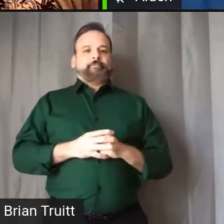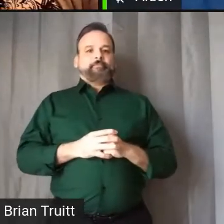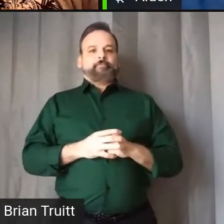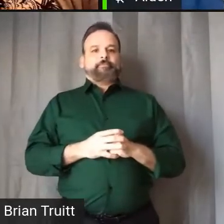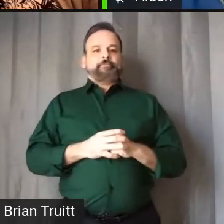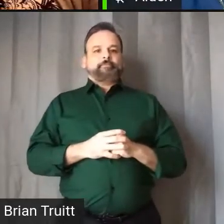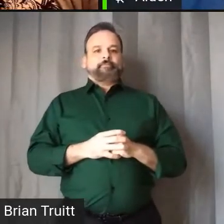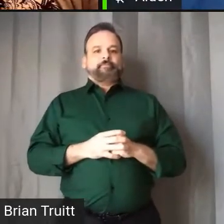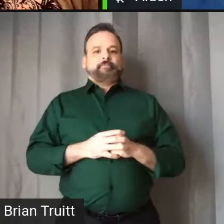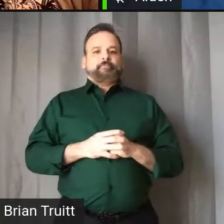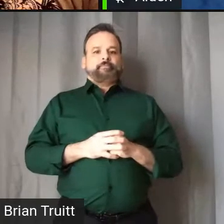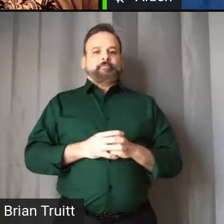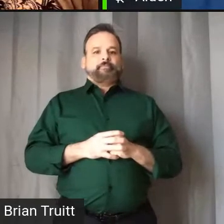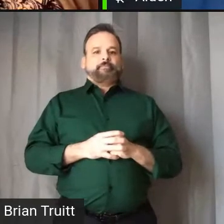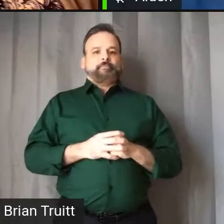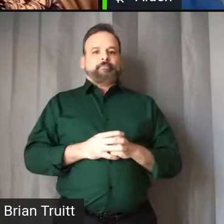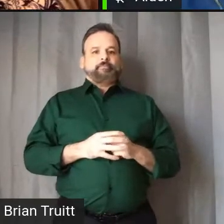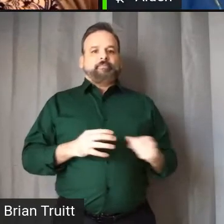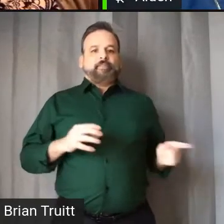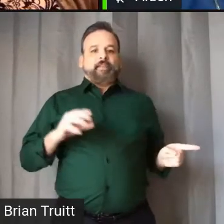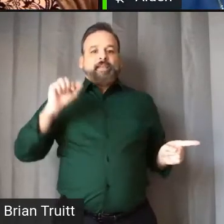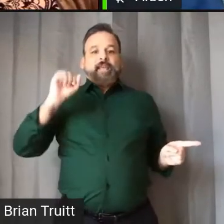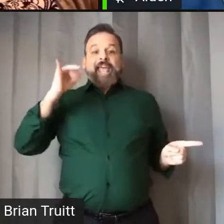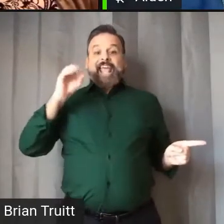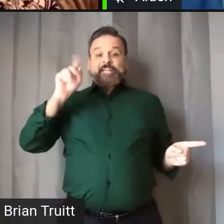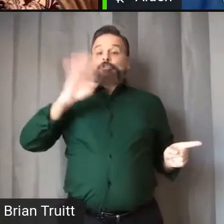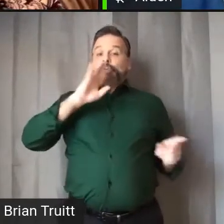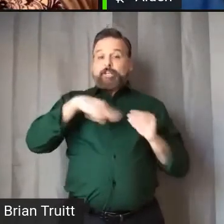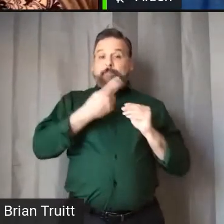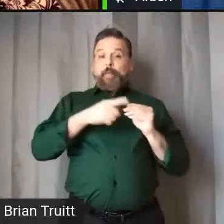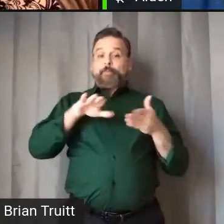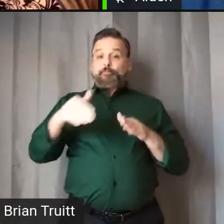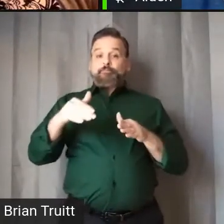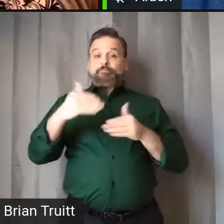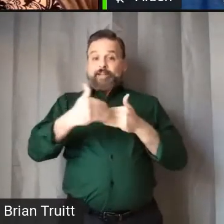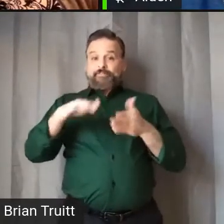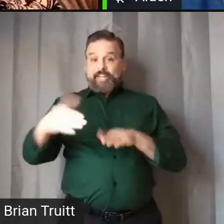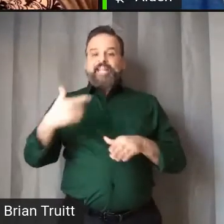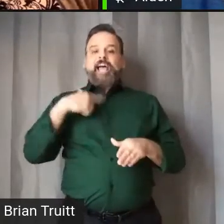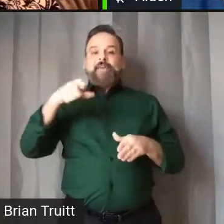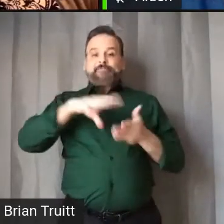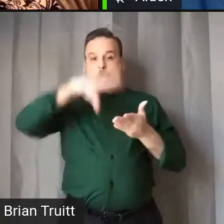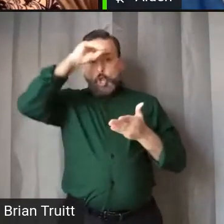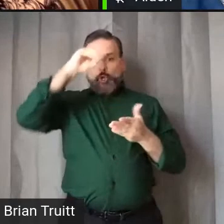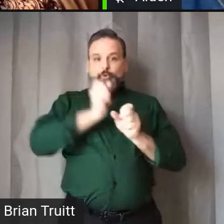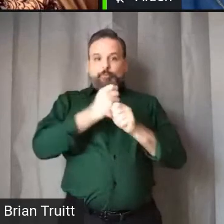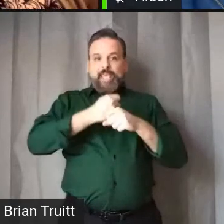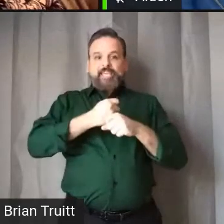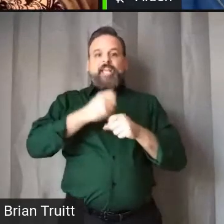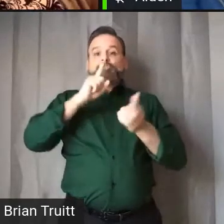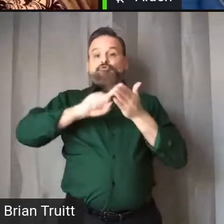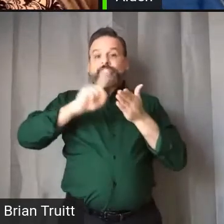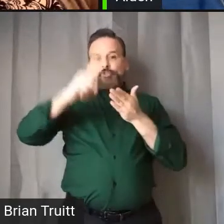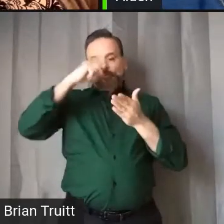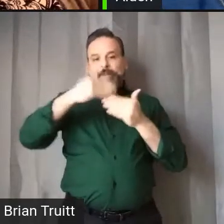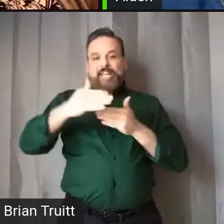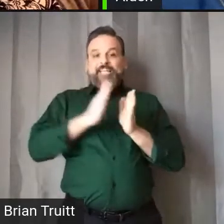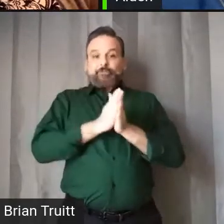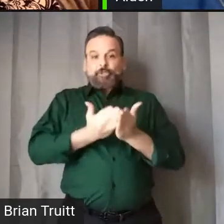Aiden, it's funny that you're talking about pan dulce because I'm having to learn to make that for as research for my next book, and it's